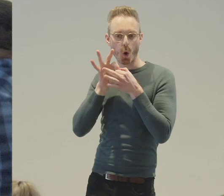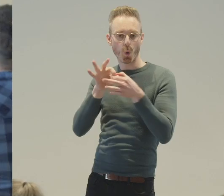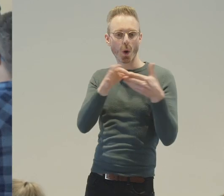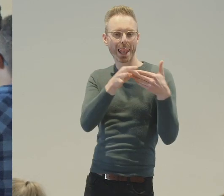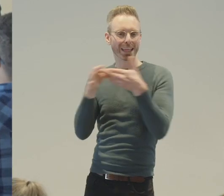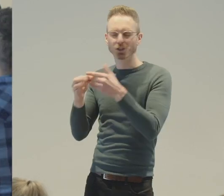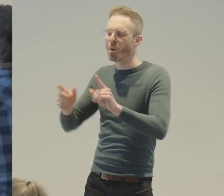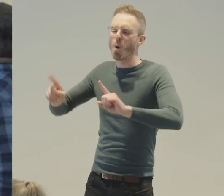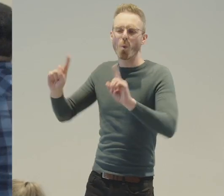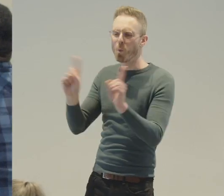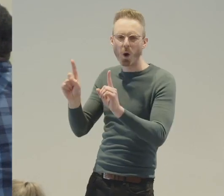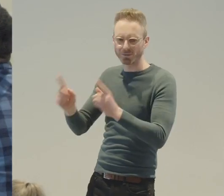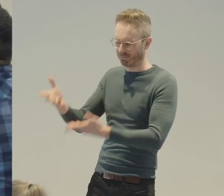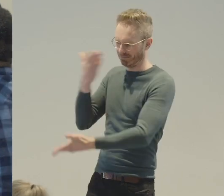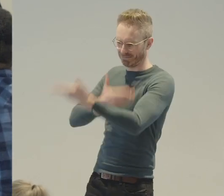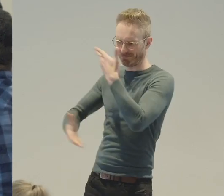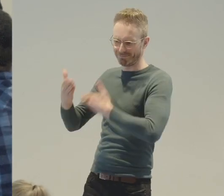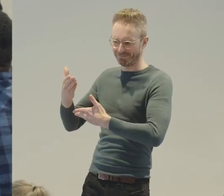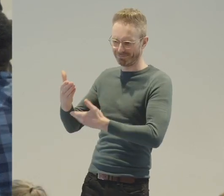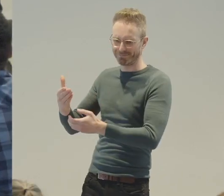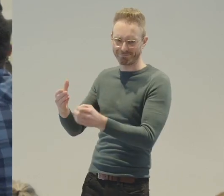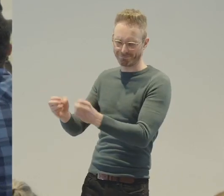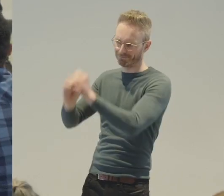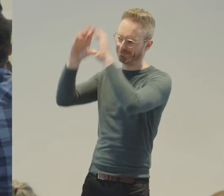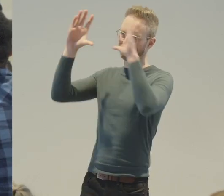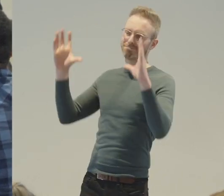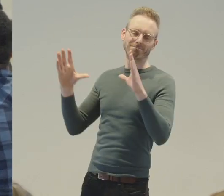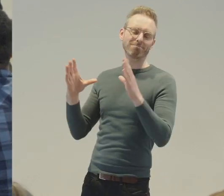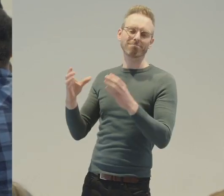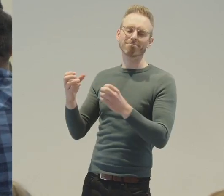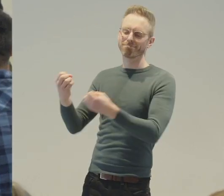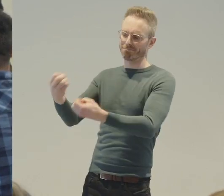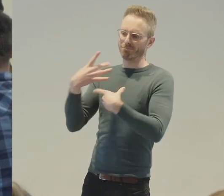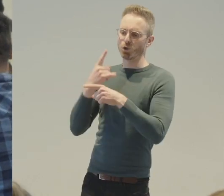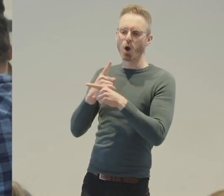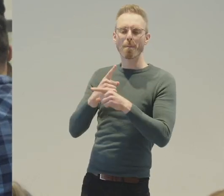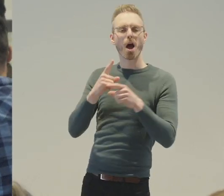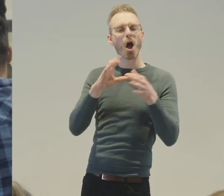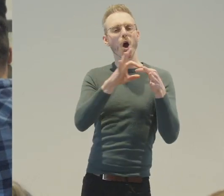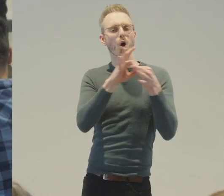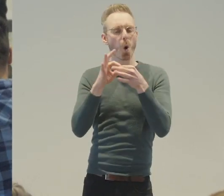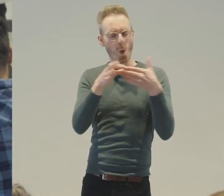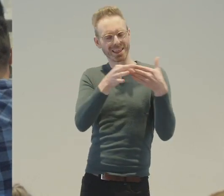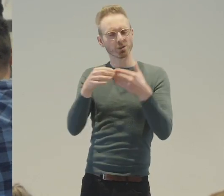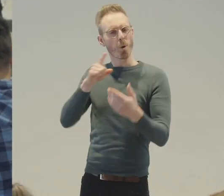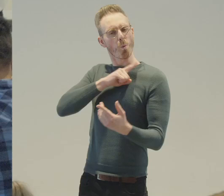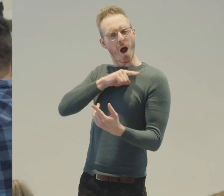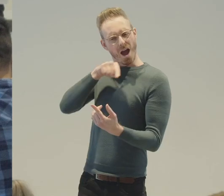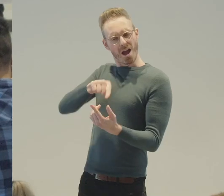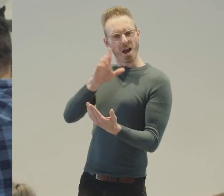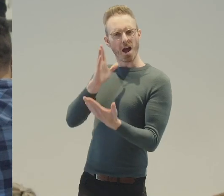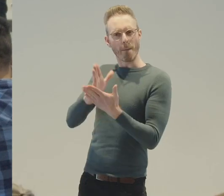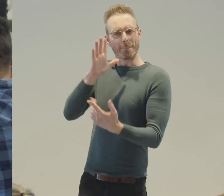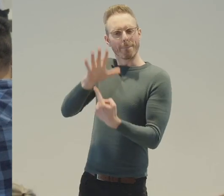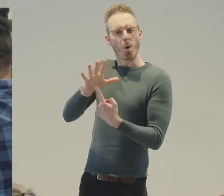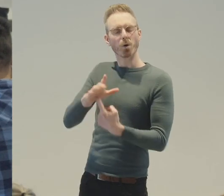all about? So tell us, Paul, a bit more about co-leadership in terms of, why is it important?